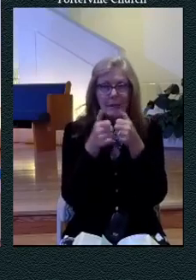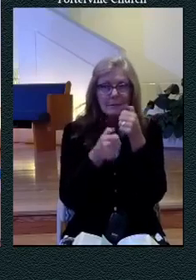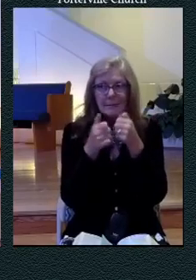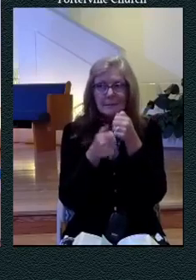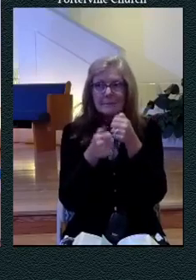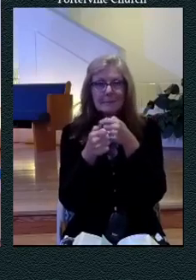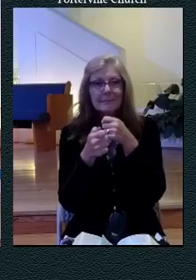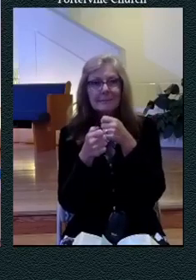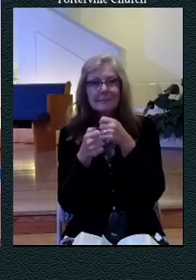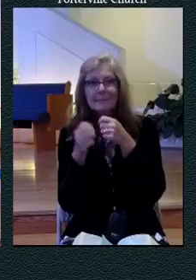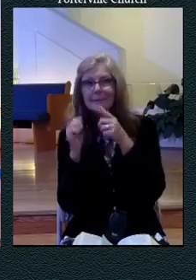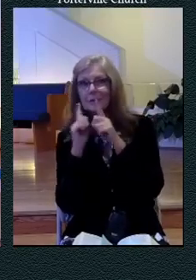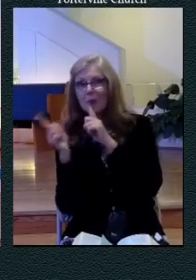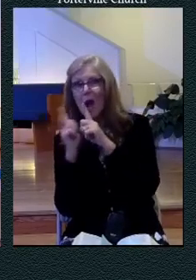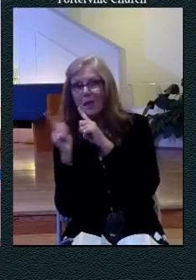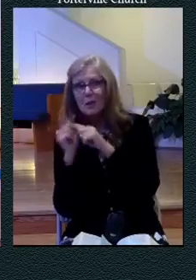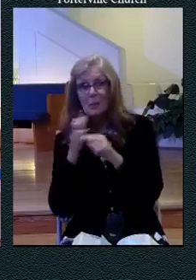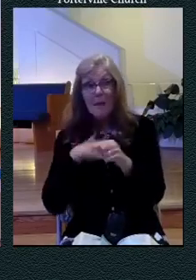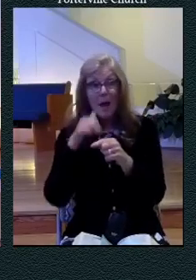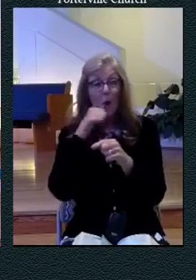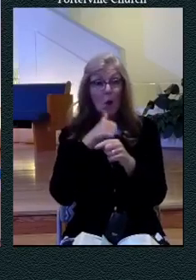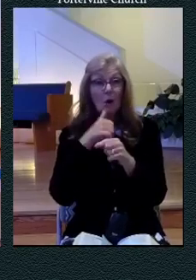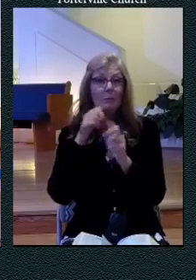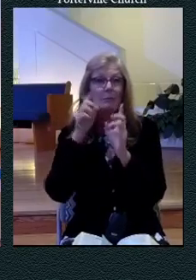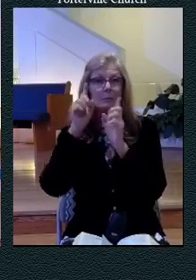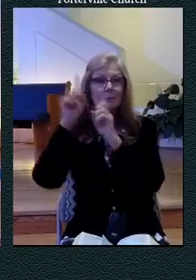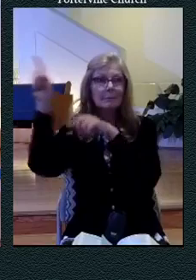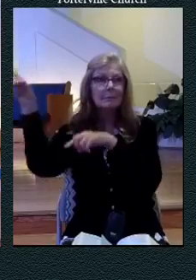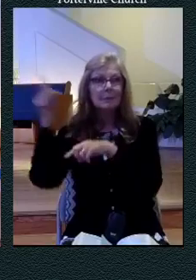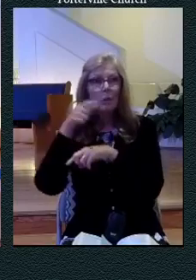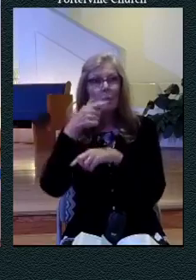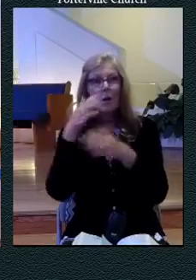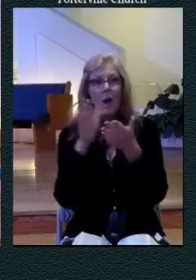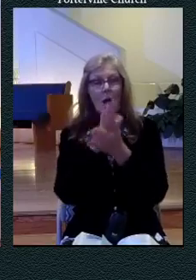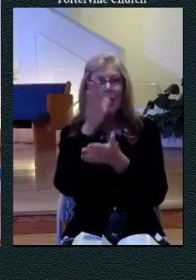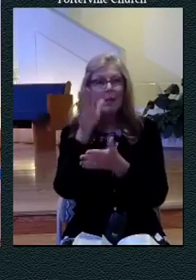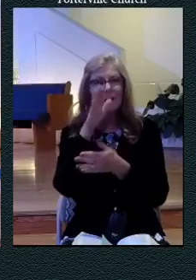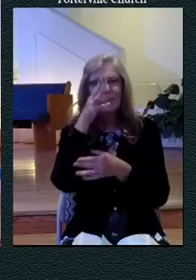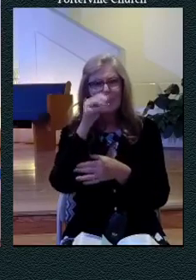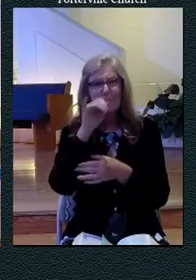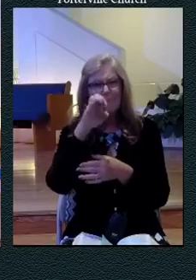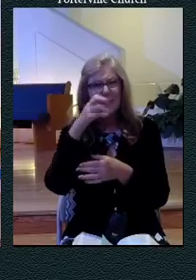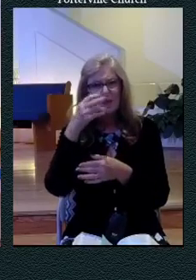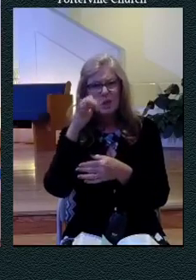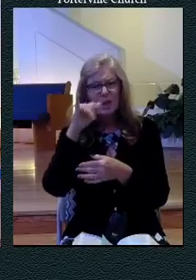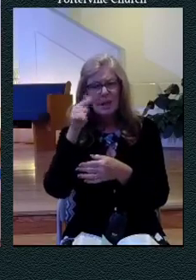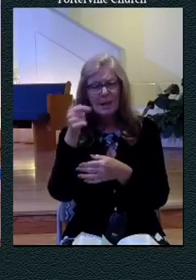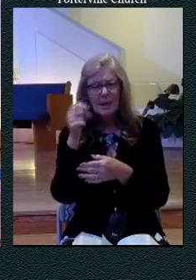They're all off at college. But then I looked at my email,